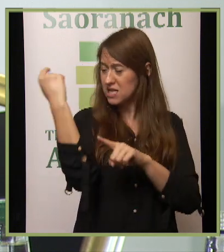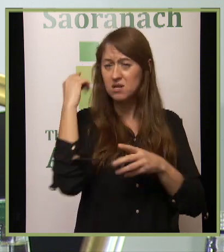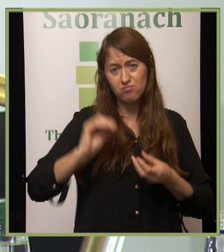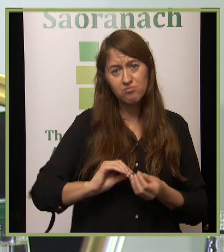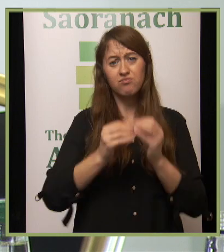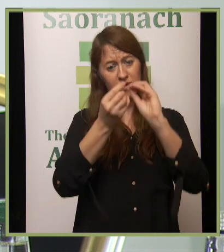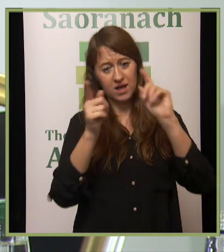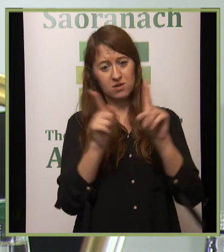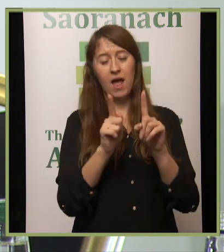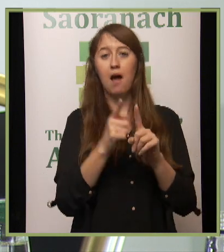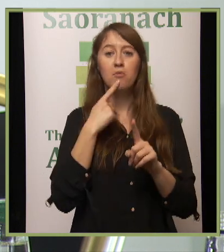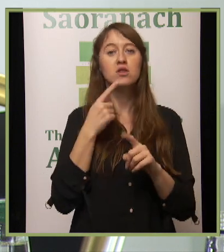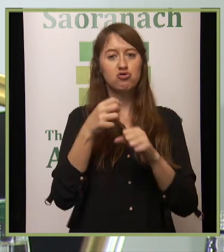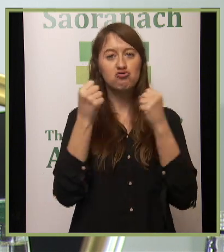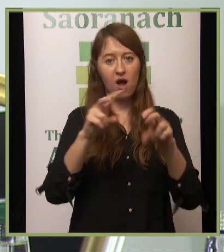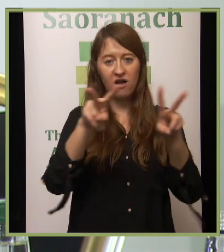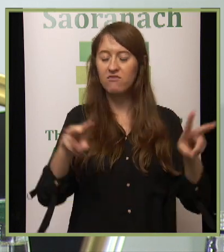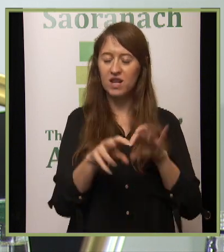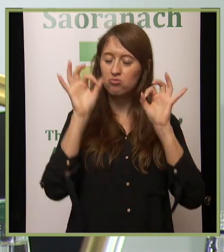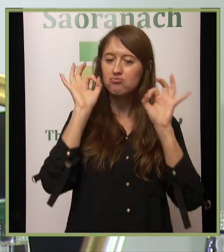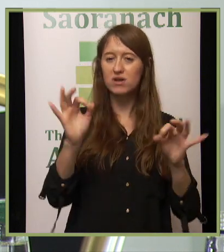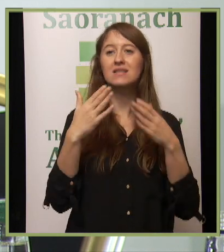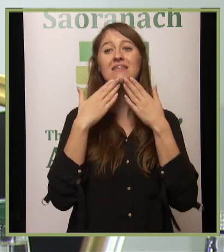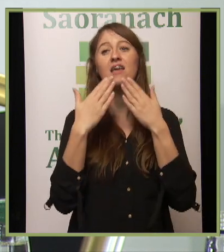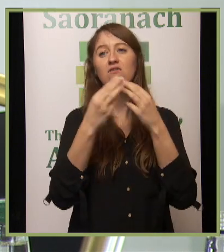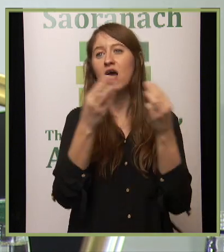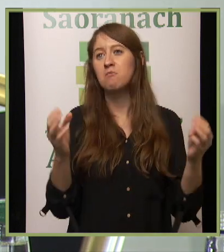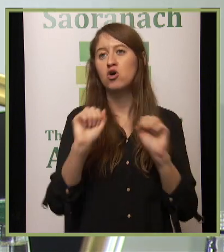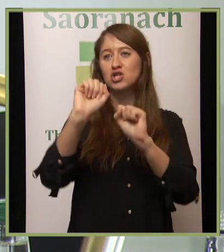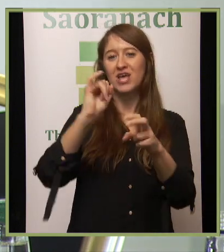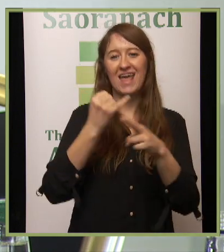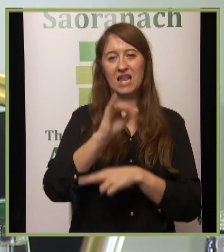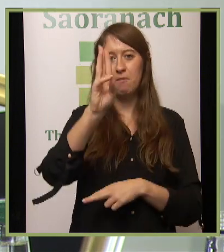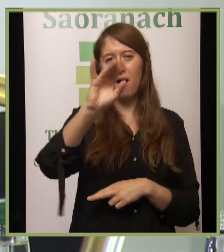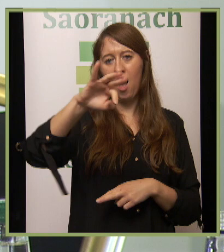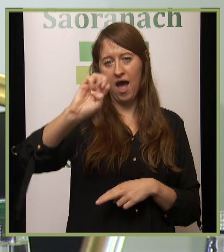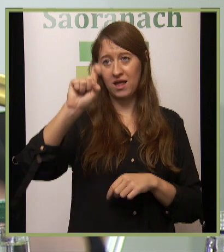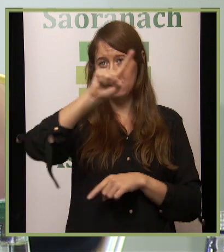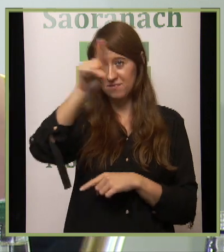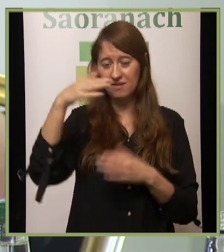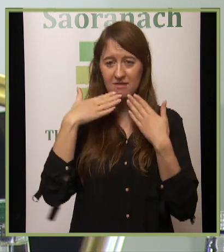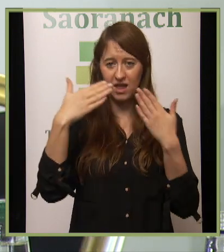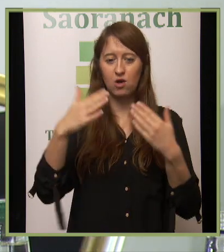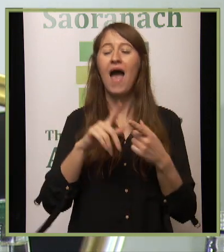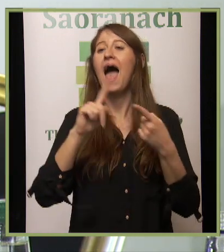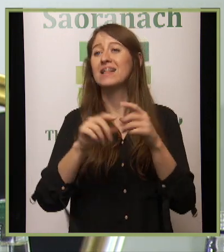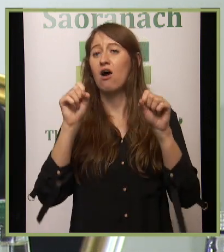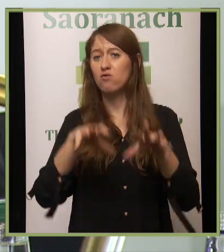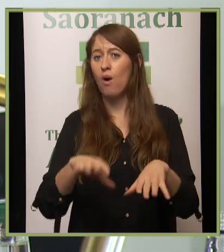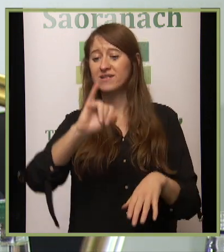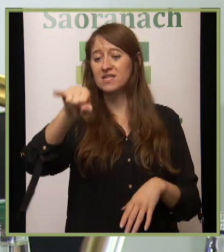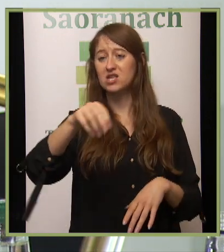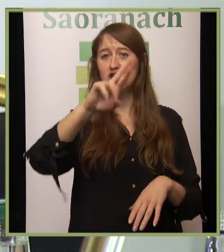the work and the conversations that we had. They were spectacular, so thank you to everyone in Pi for that. And also to Jerry on the